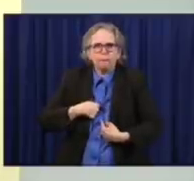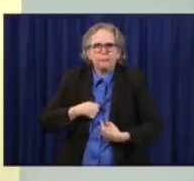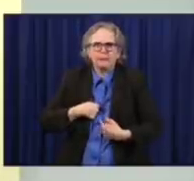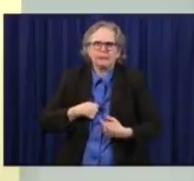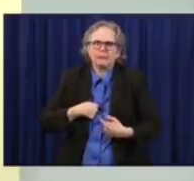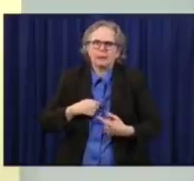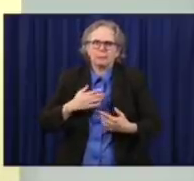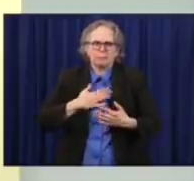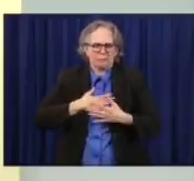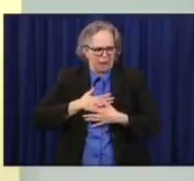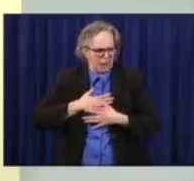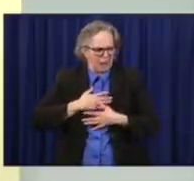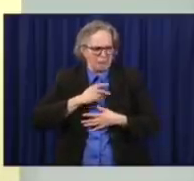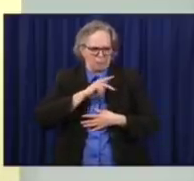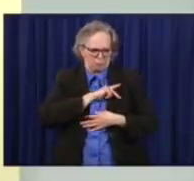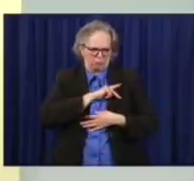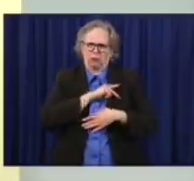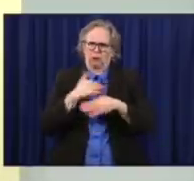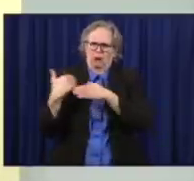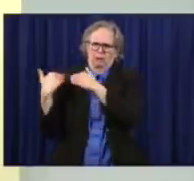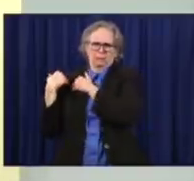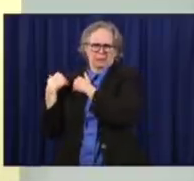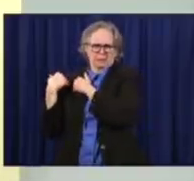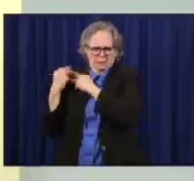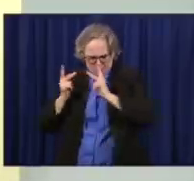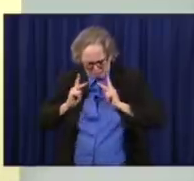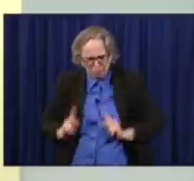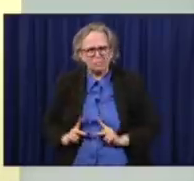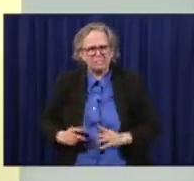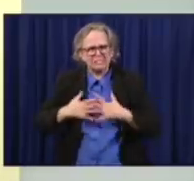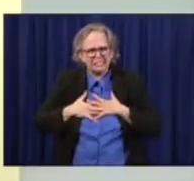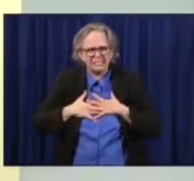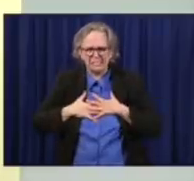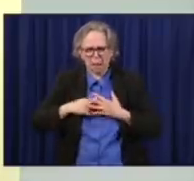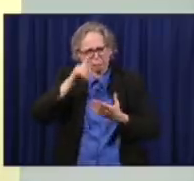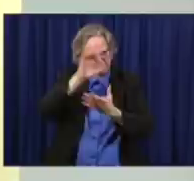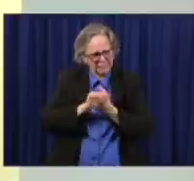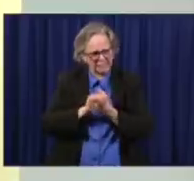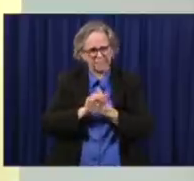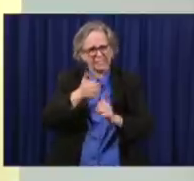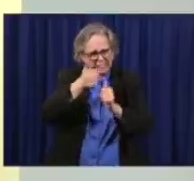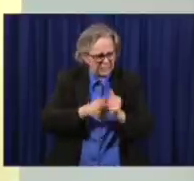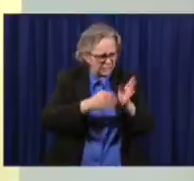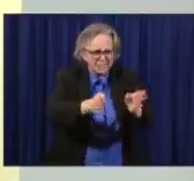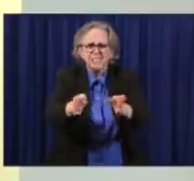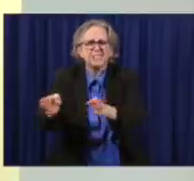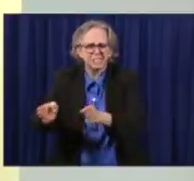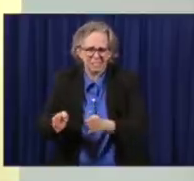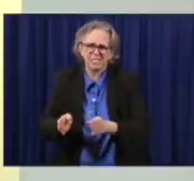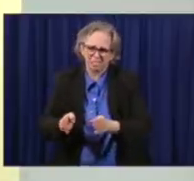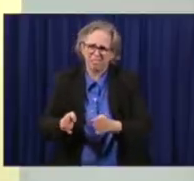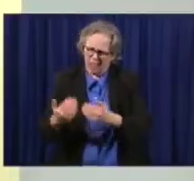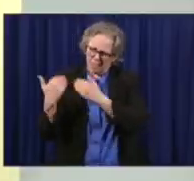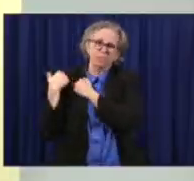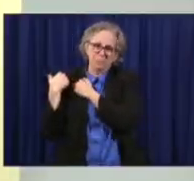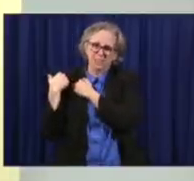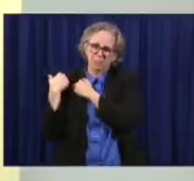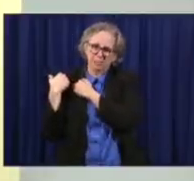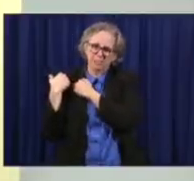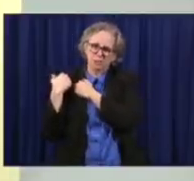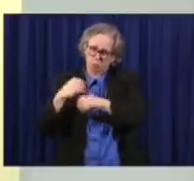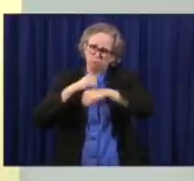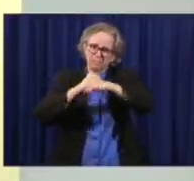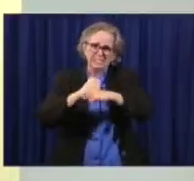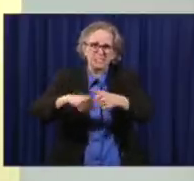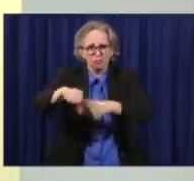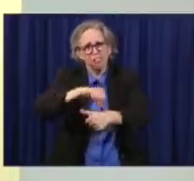personal responsibility to do that, and I believe it's all of our responsibility to do these things that we know protect each other.